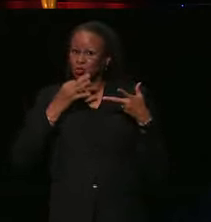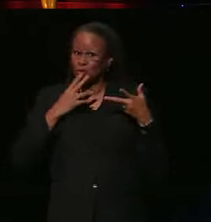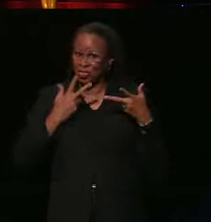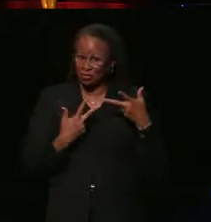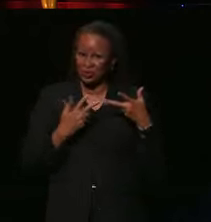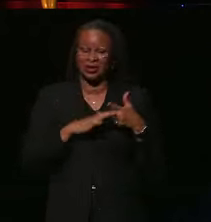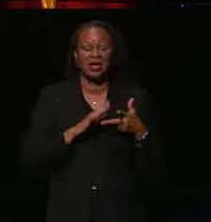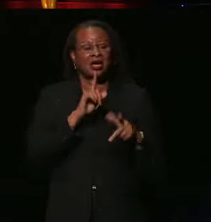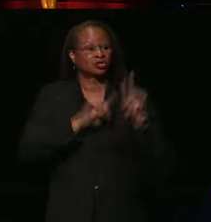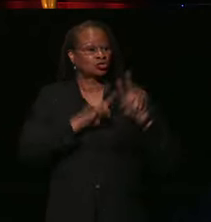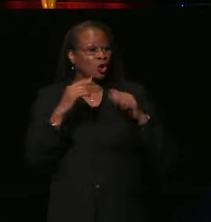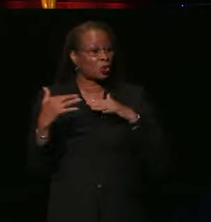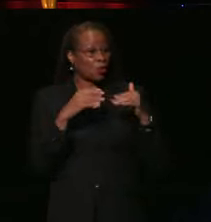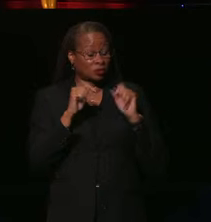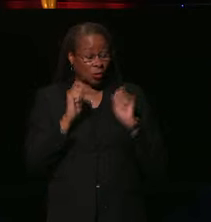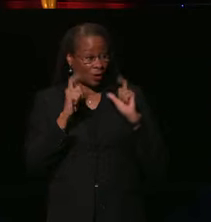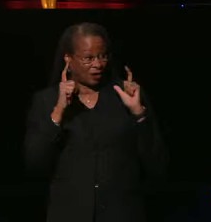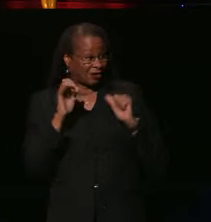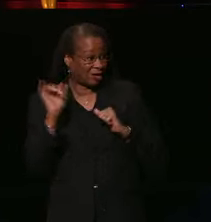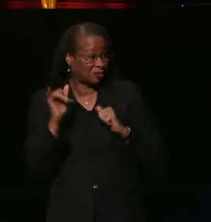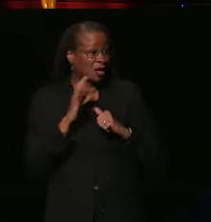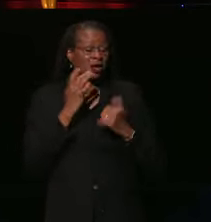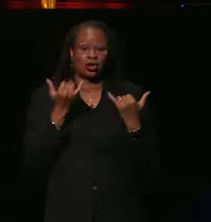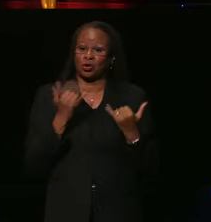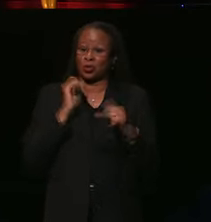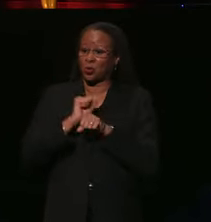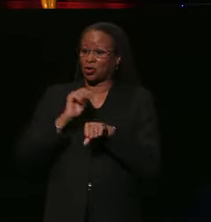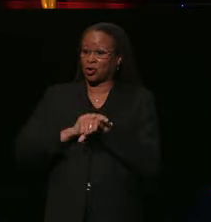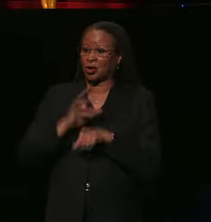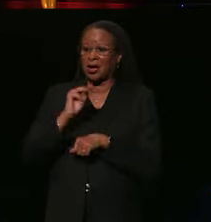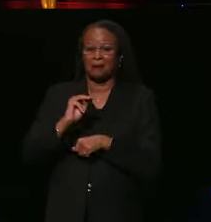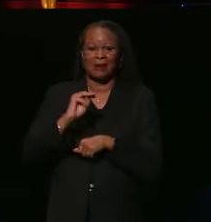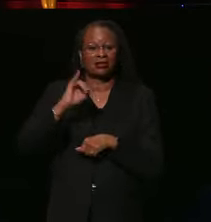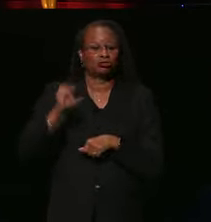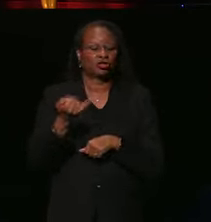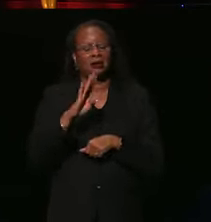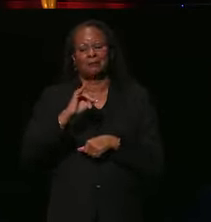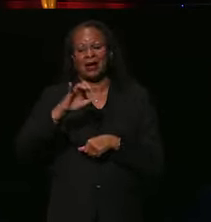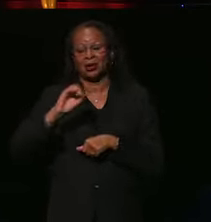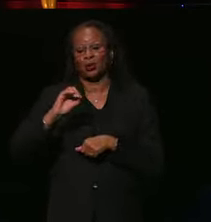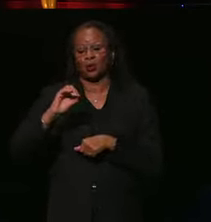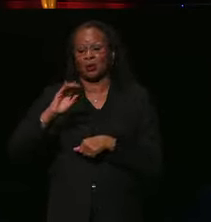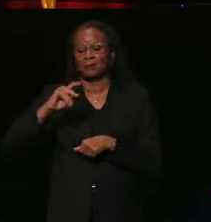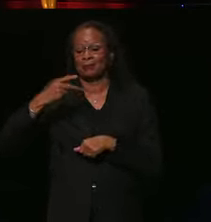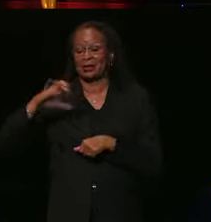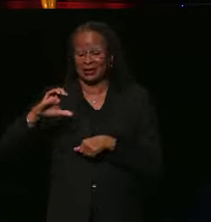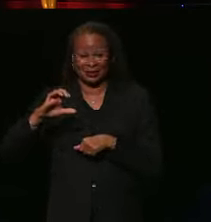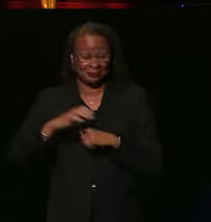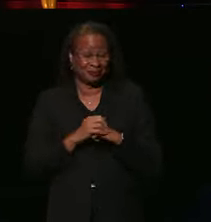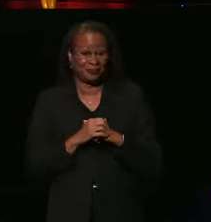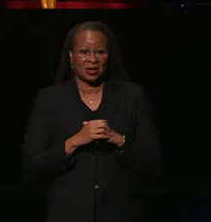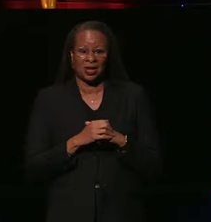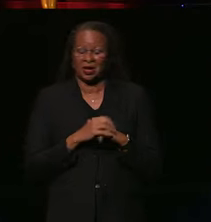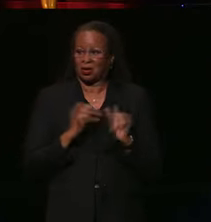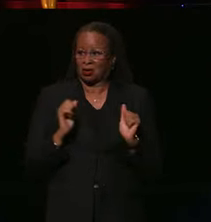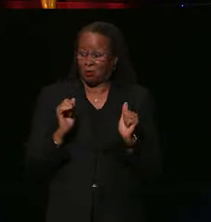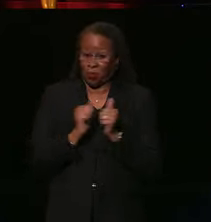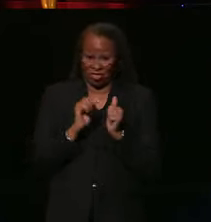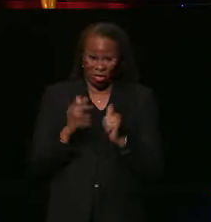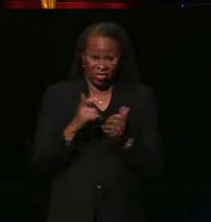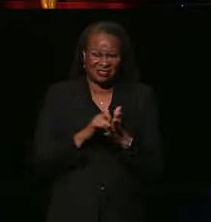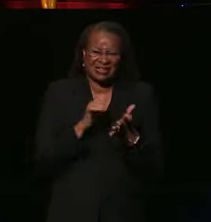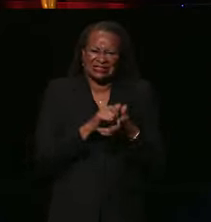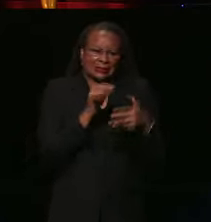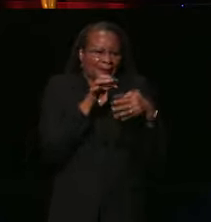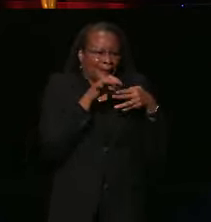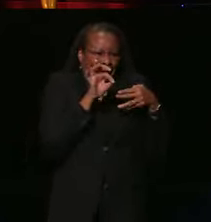Star Wars The Force Awakens. He's currently working on a Michael Jackson biopic. And with all that, that's just the peak of the